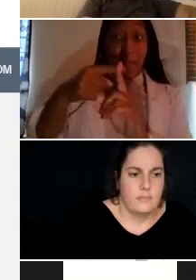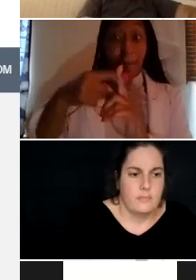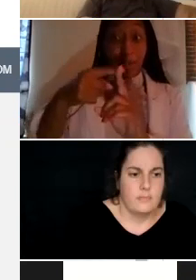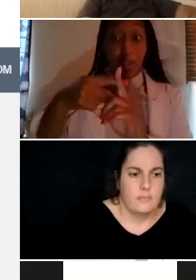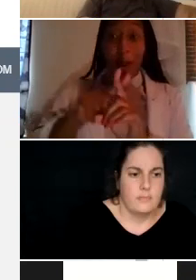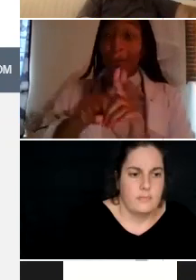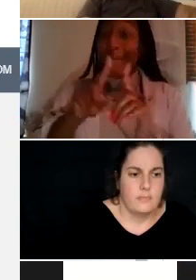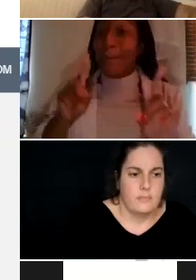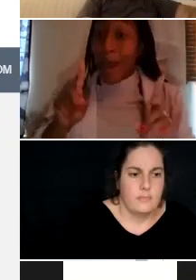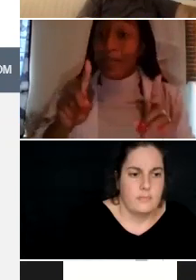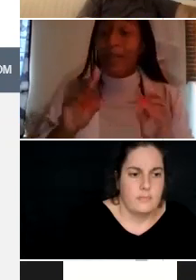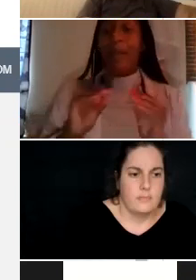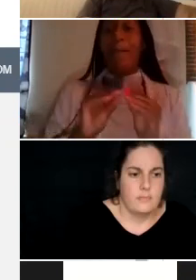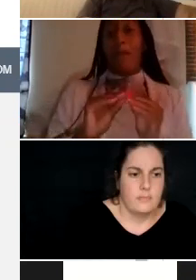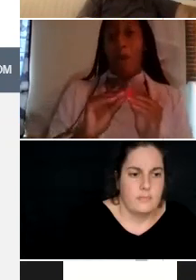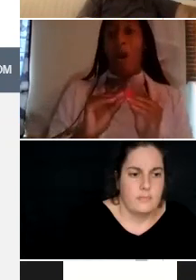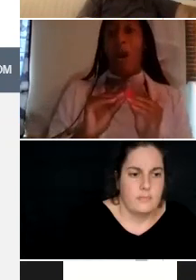85 degrees Fahrenheit.